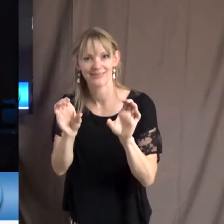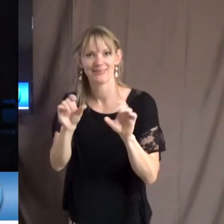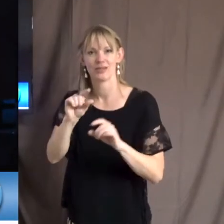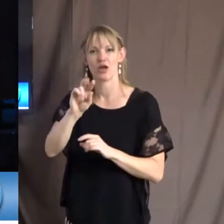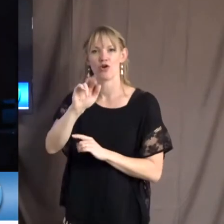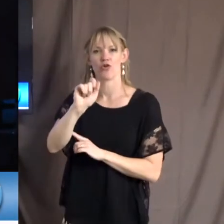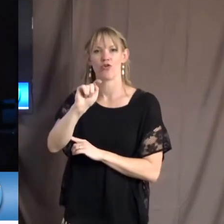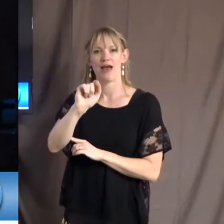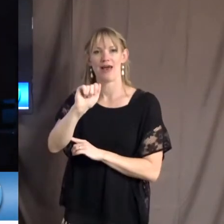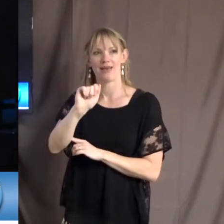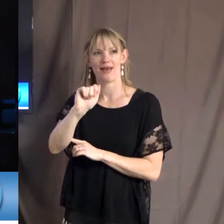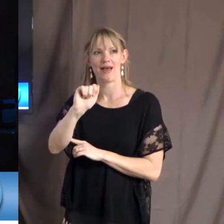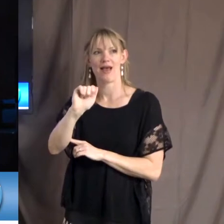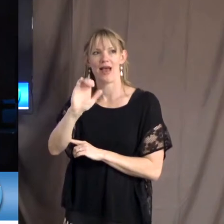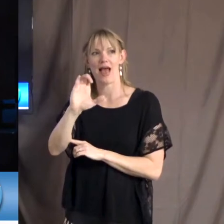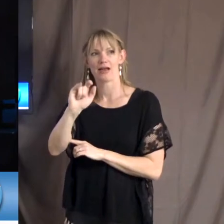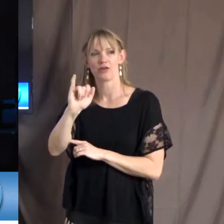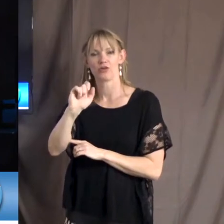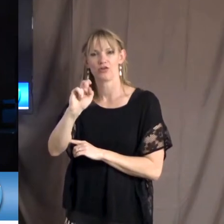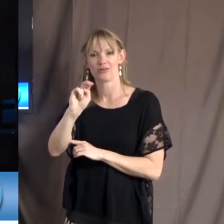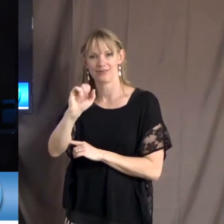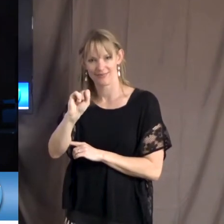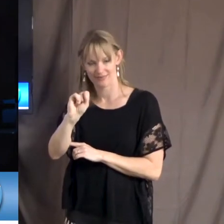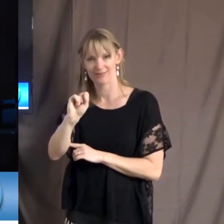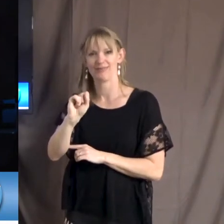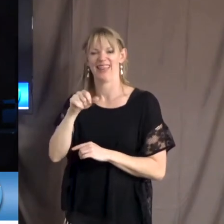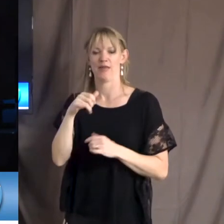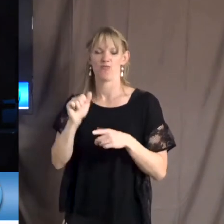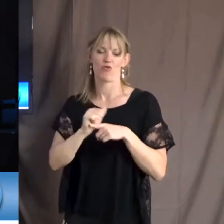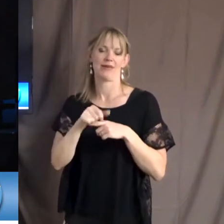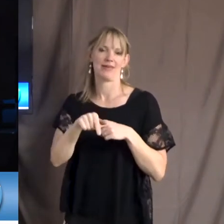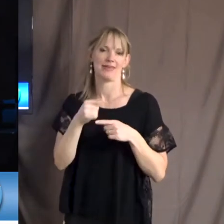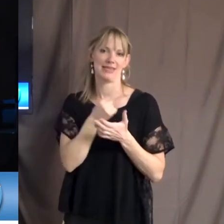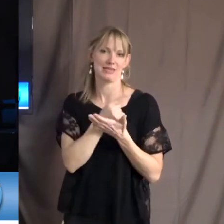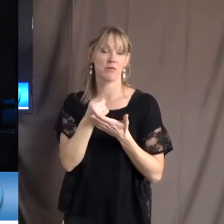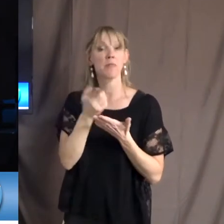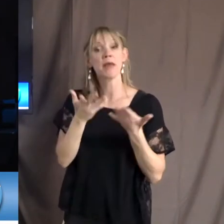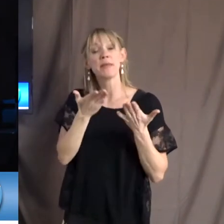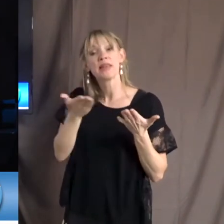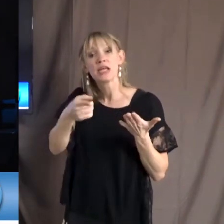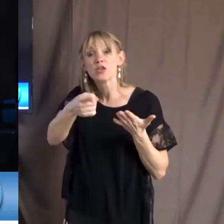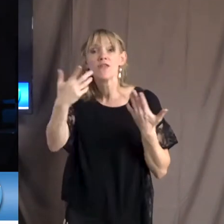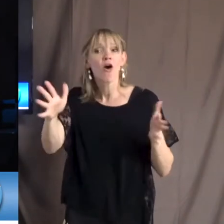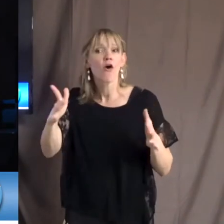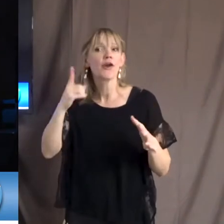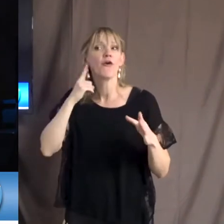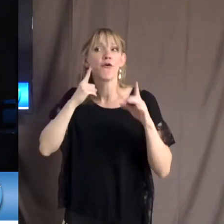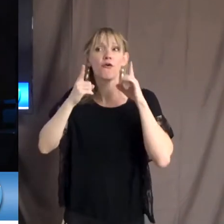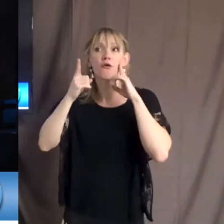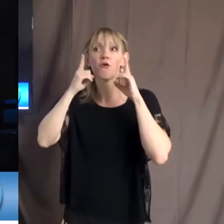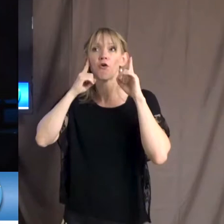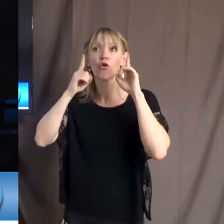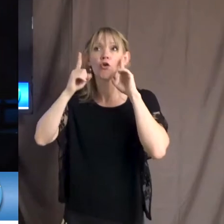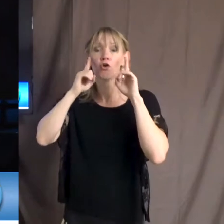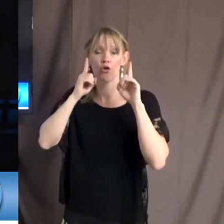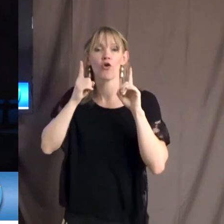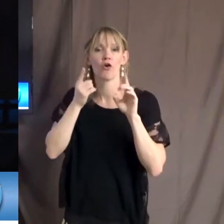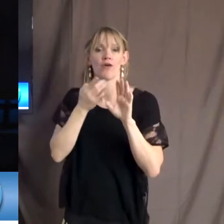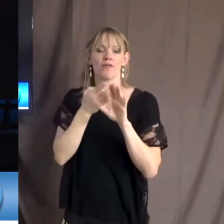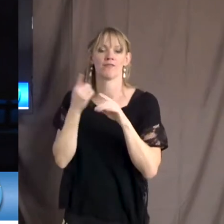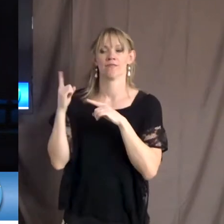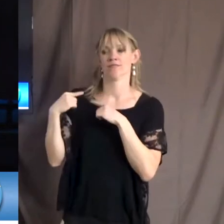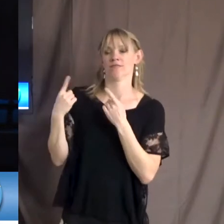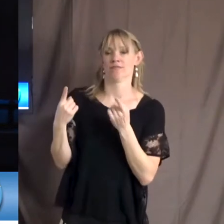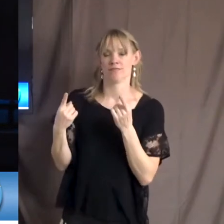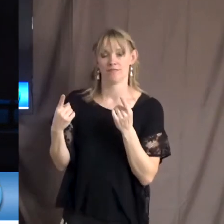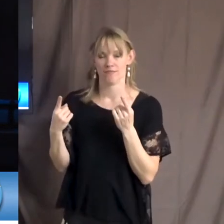want to begin to practice living an abundant life. They're probably things that you've heard of before, most